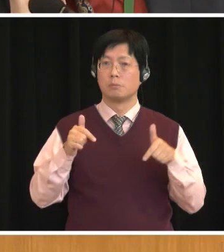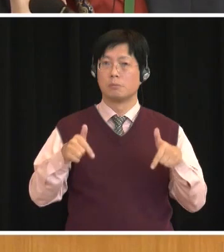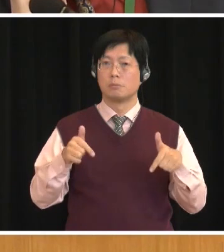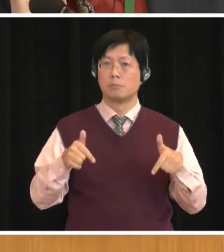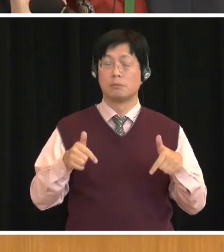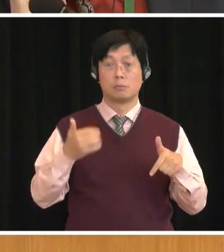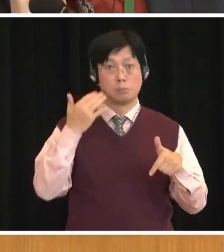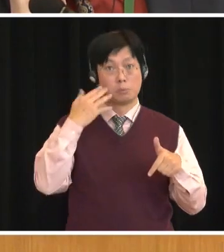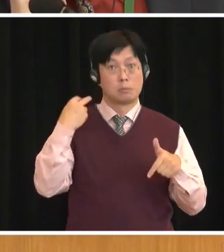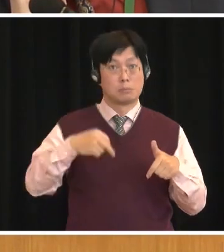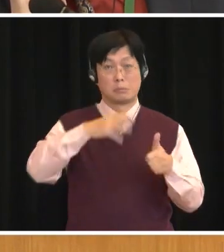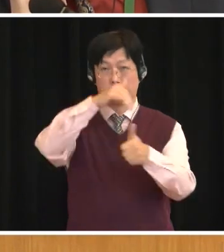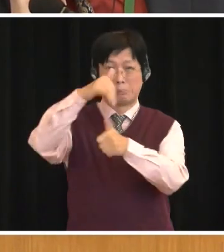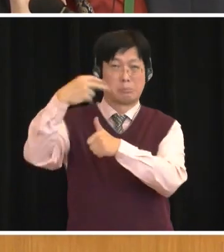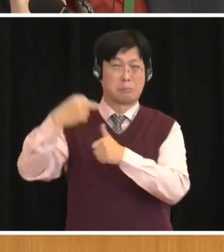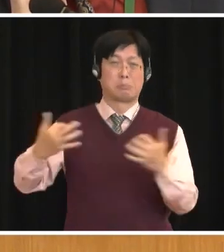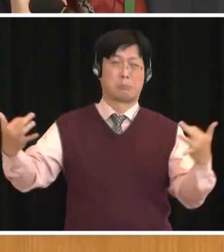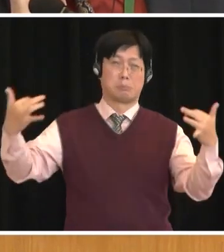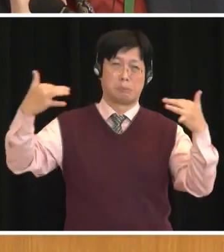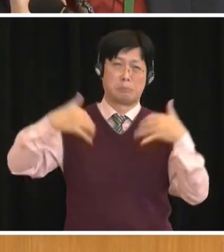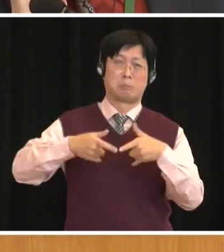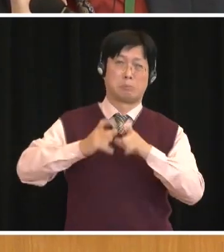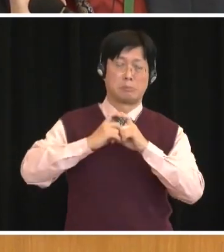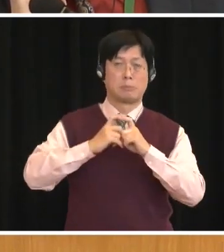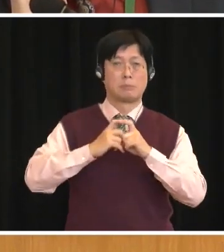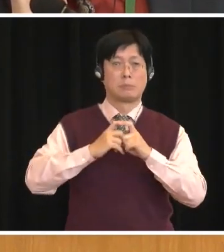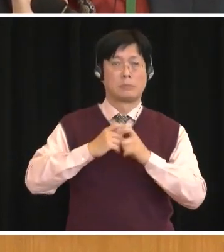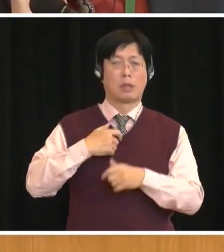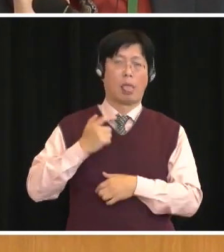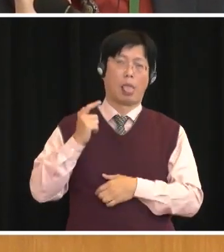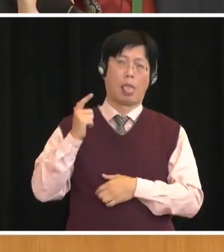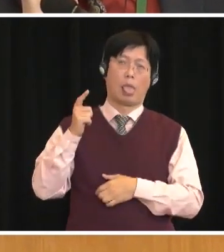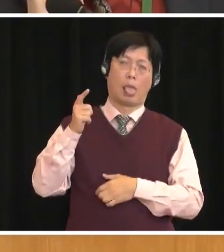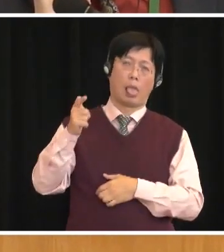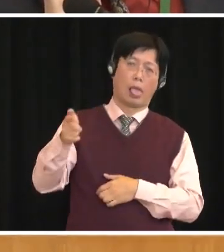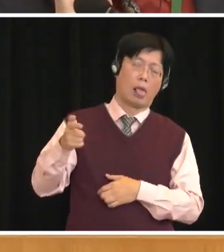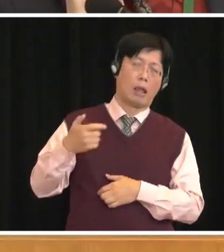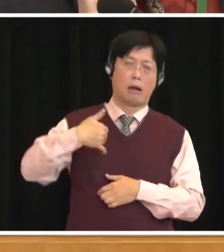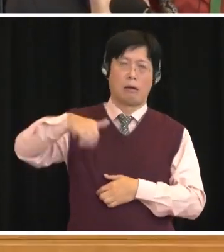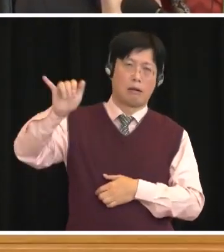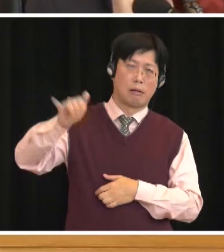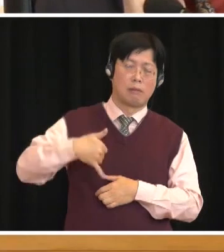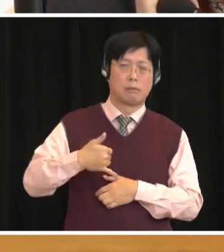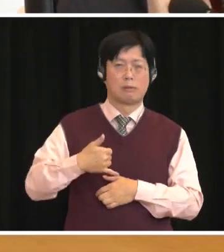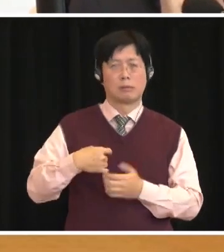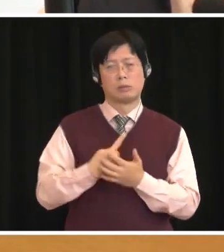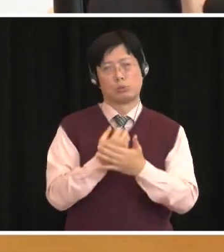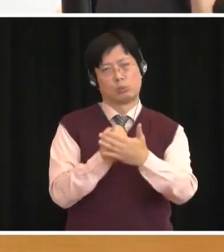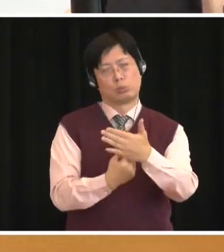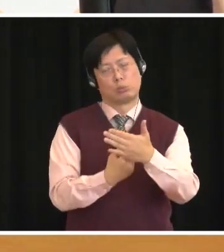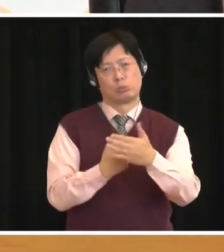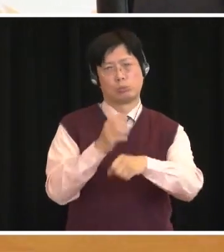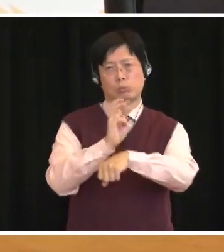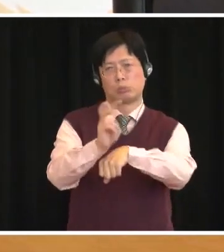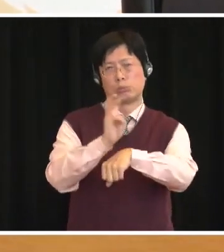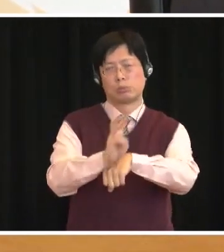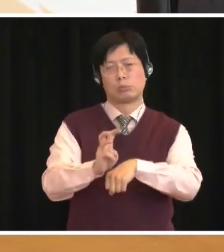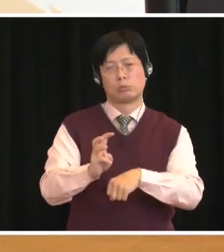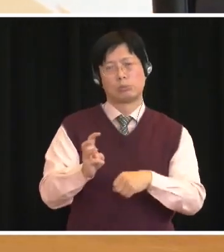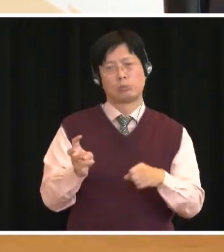hour perhaps, or in order to justify, we may come up with a lot of other